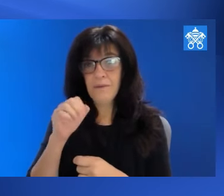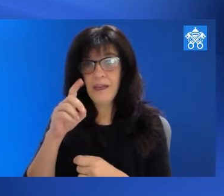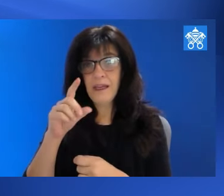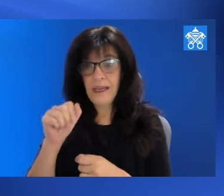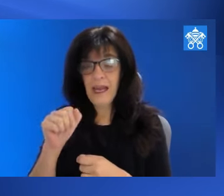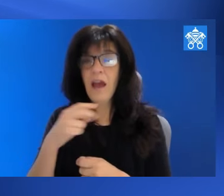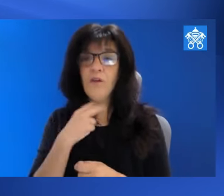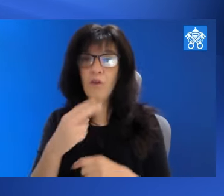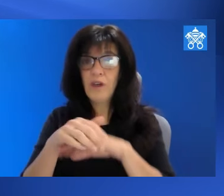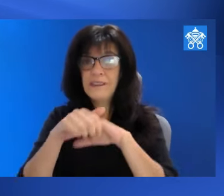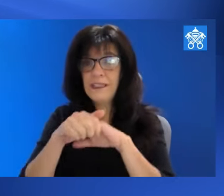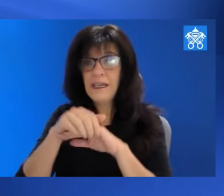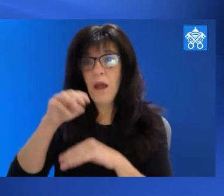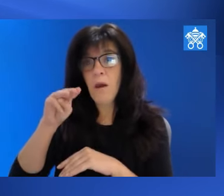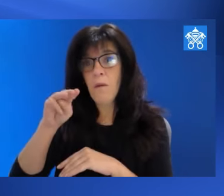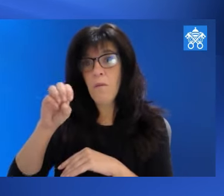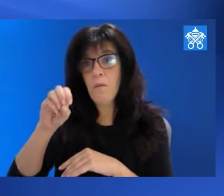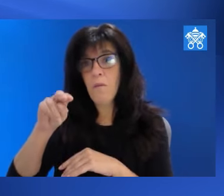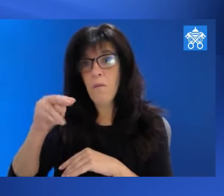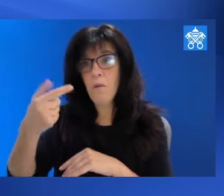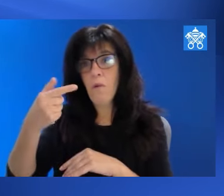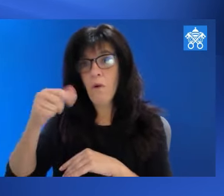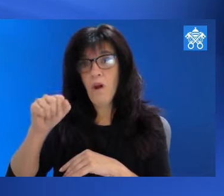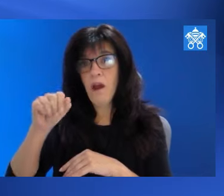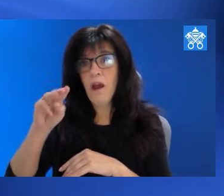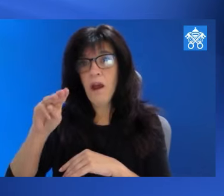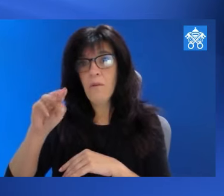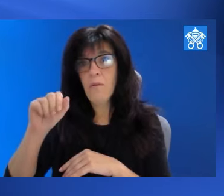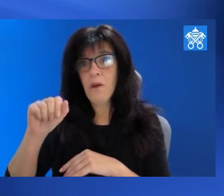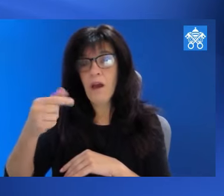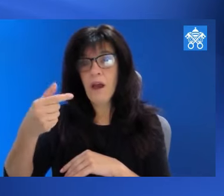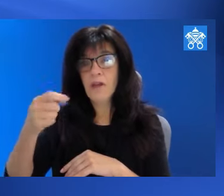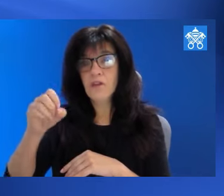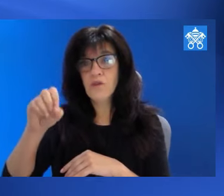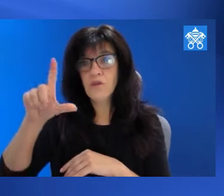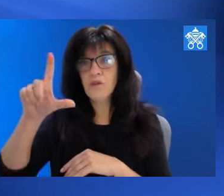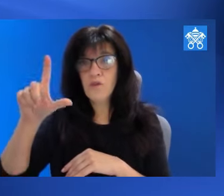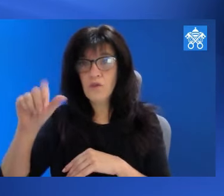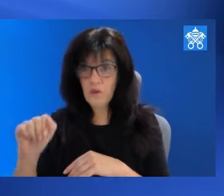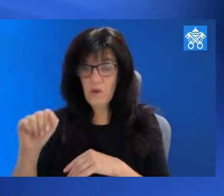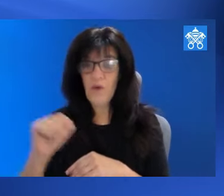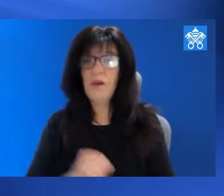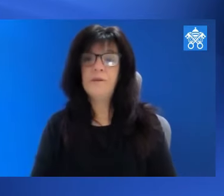provide the English language translation and commentary for the Angelus Prayer this afternoon.